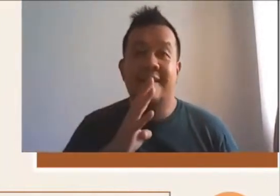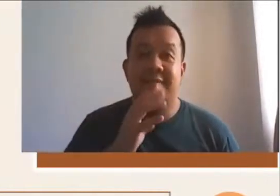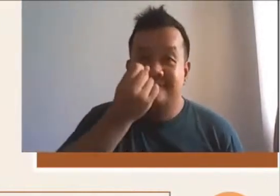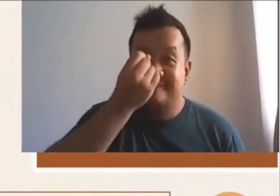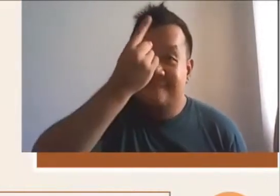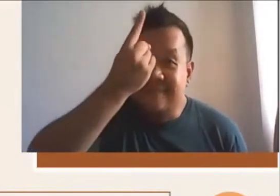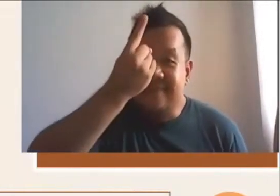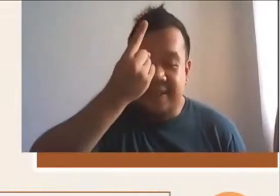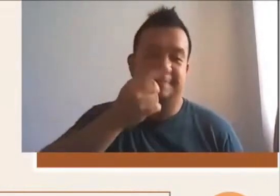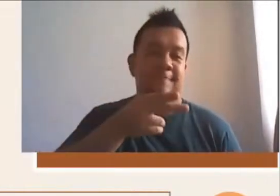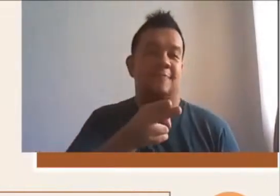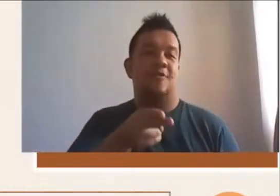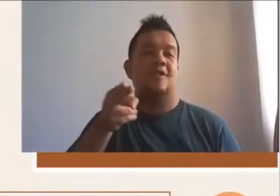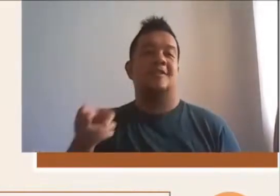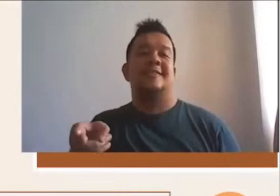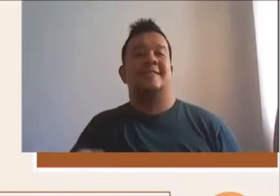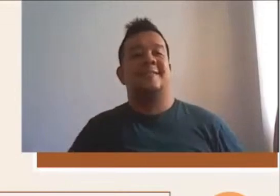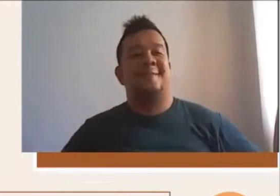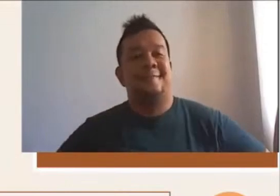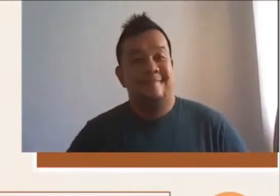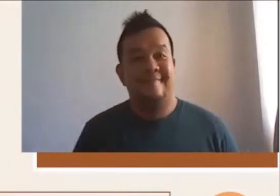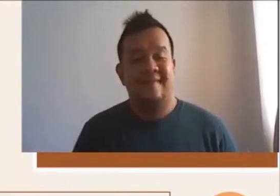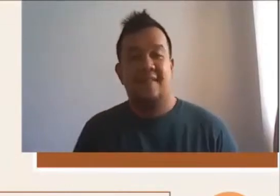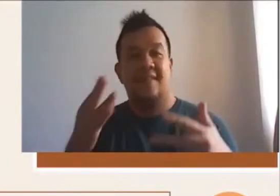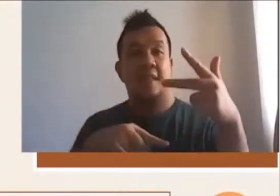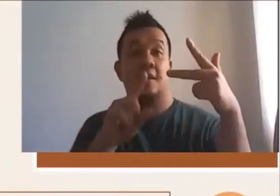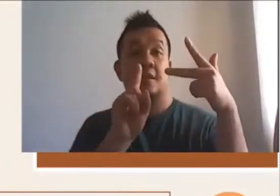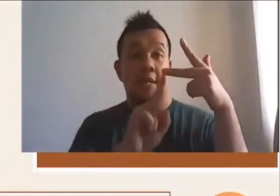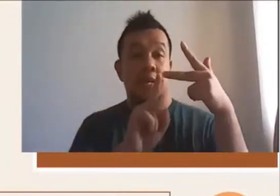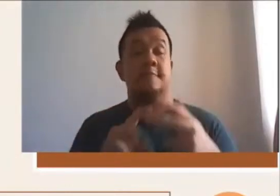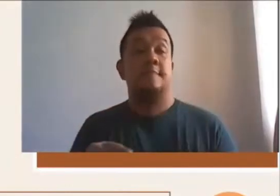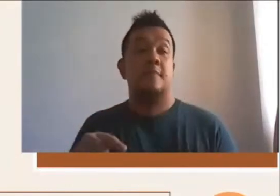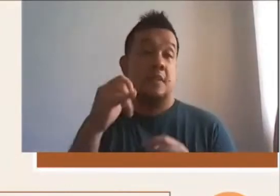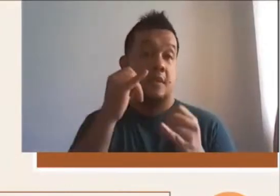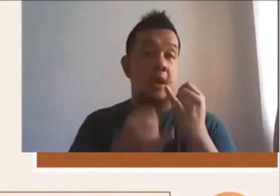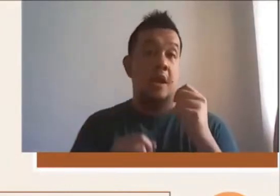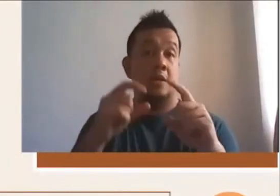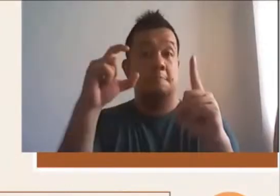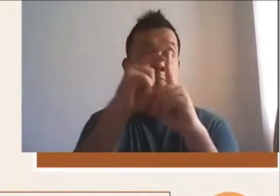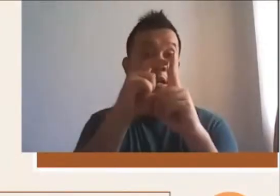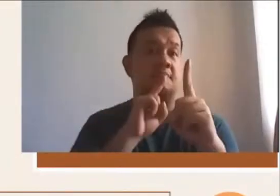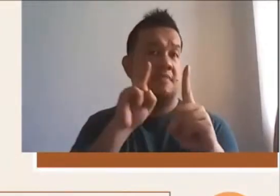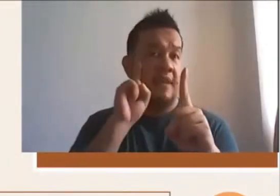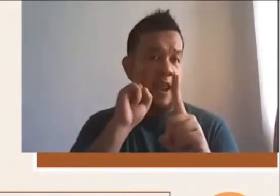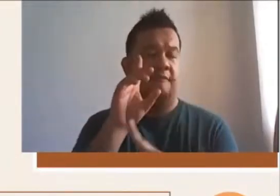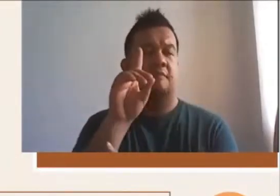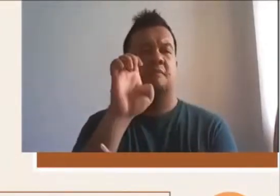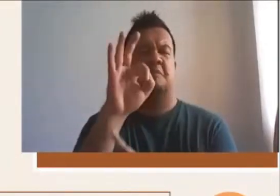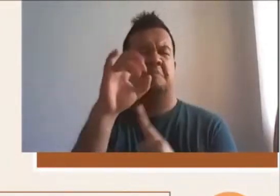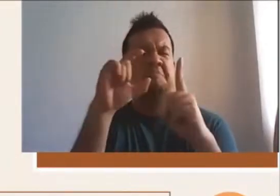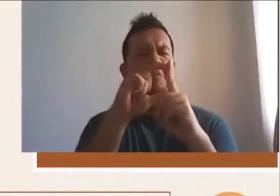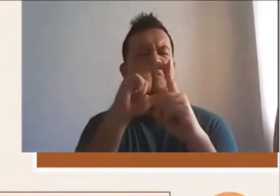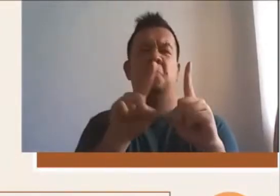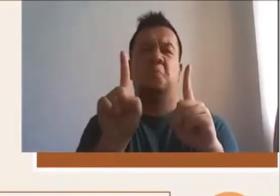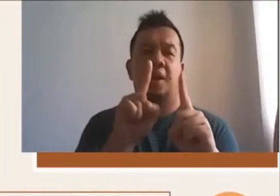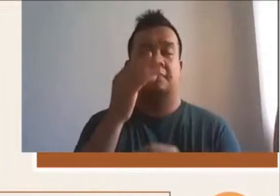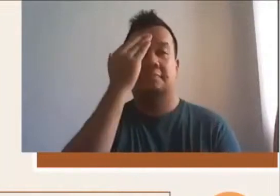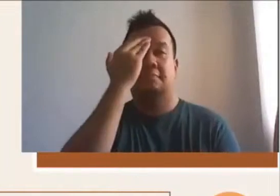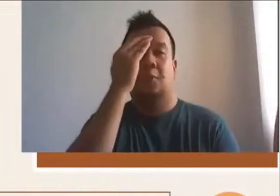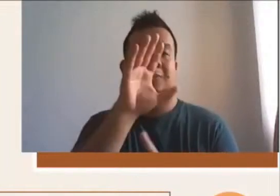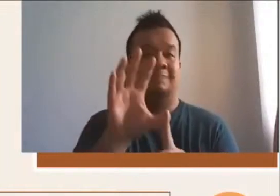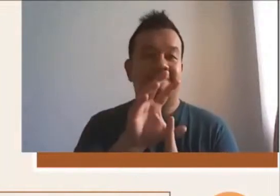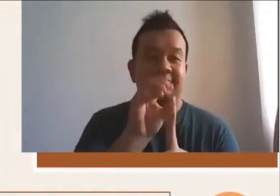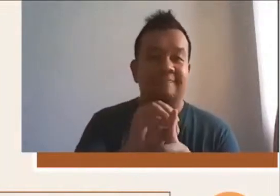last naman, yung deaf with the big D. What does that mean? So they know the culture, the identity, the language, all of